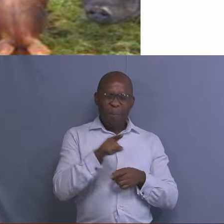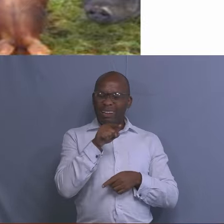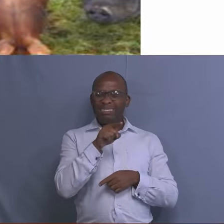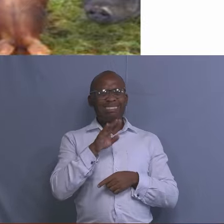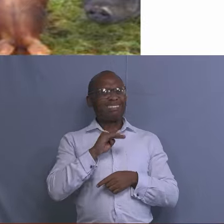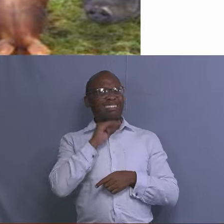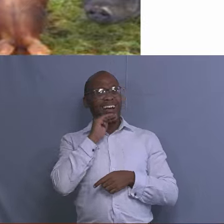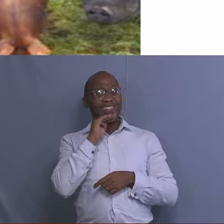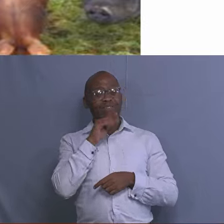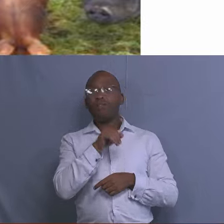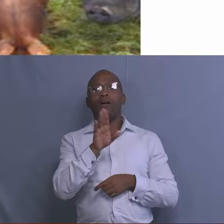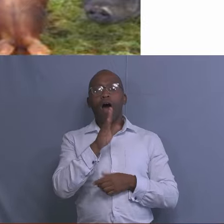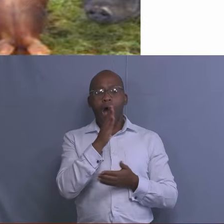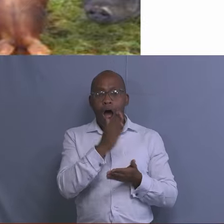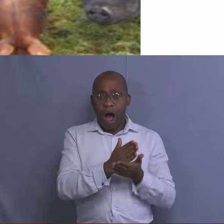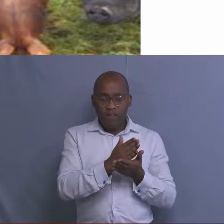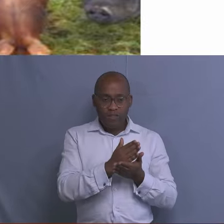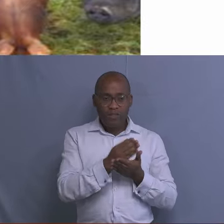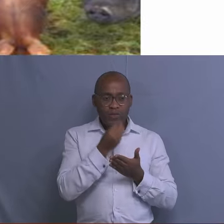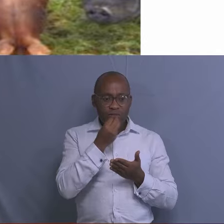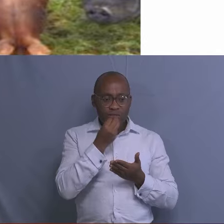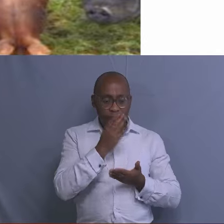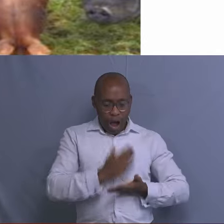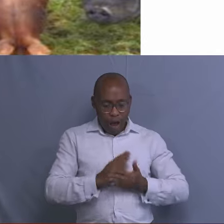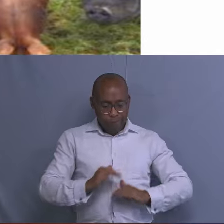Then on figure